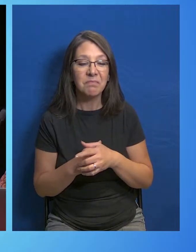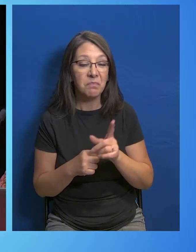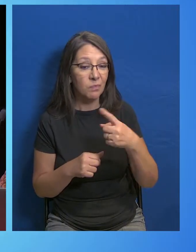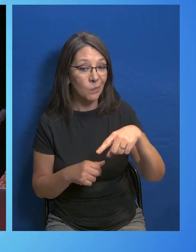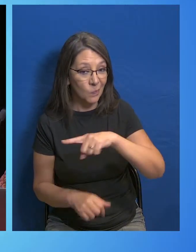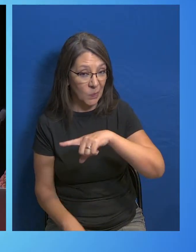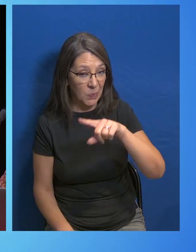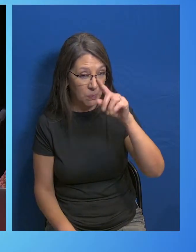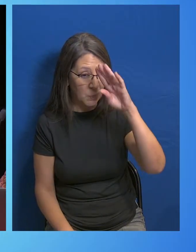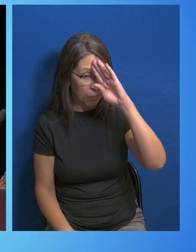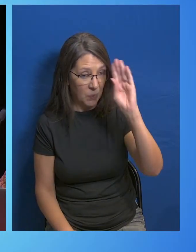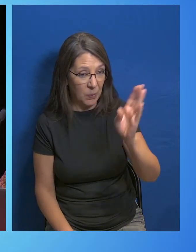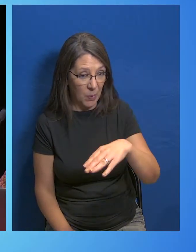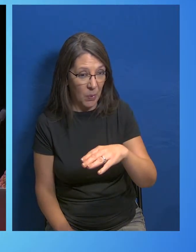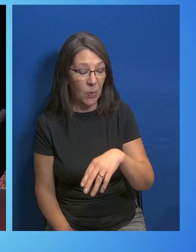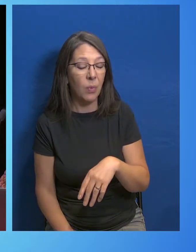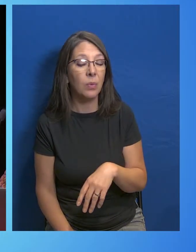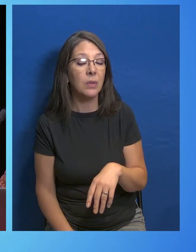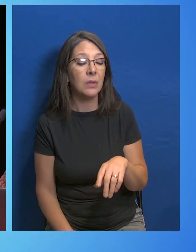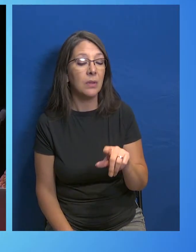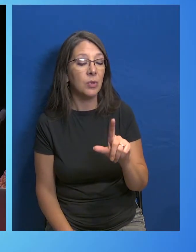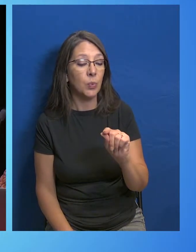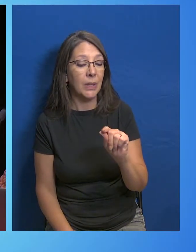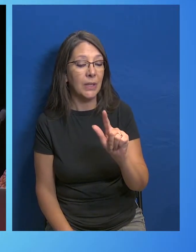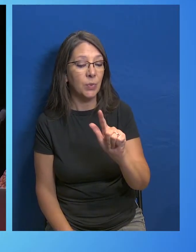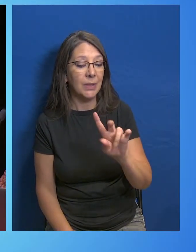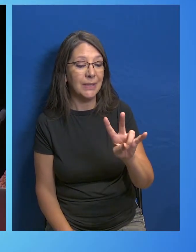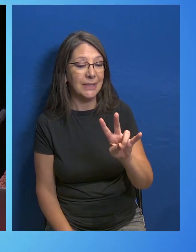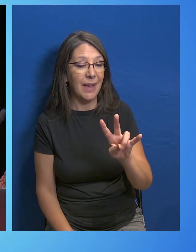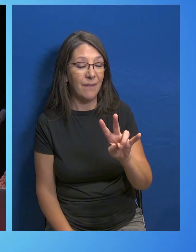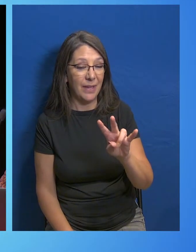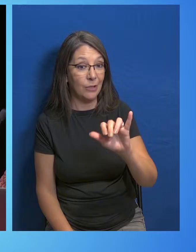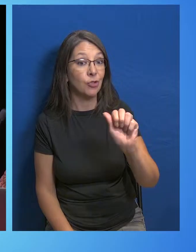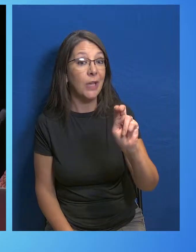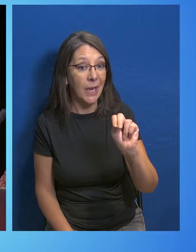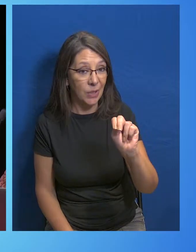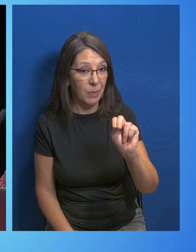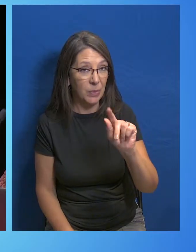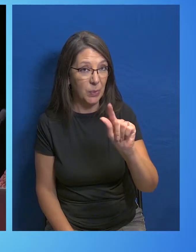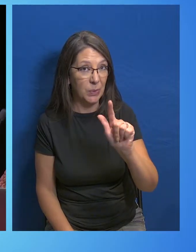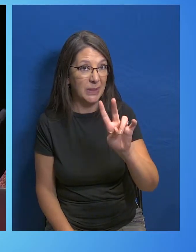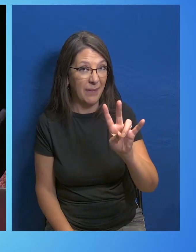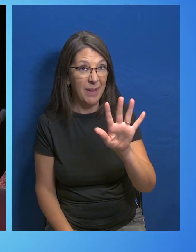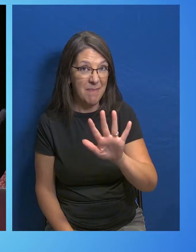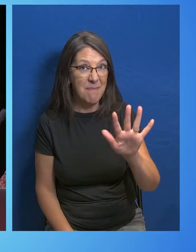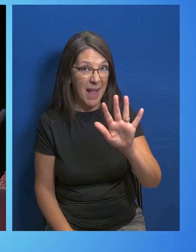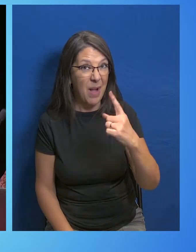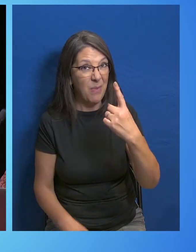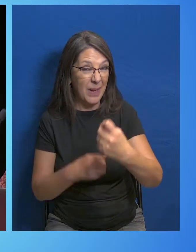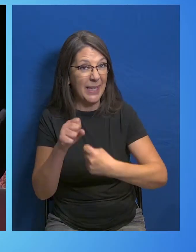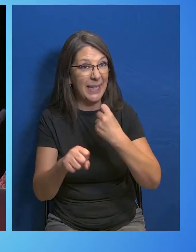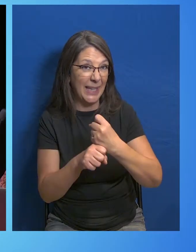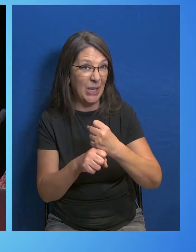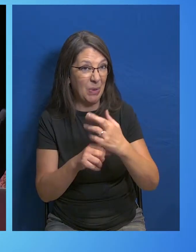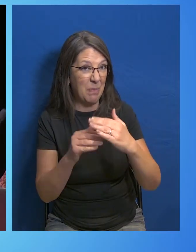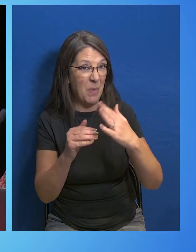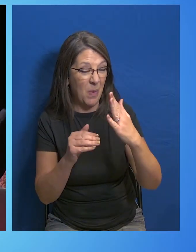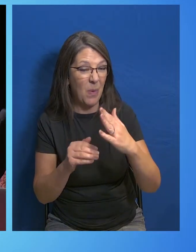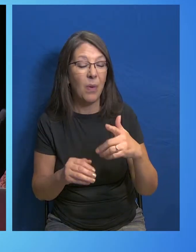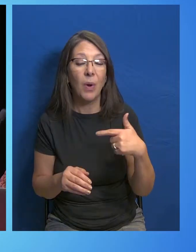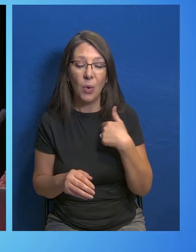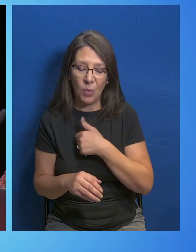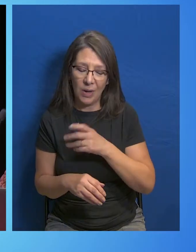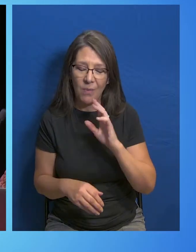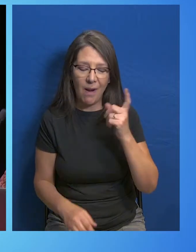know, in January of 2027, which is just a little over a year from now, we will be back in front of